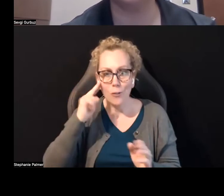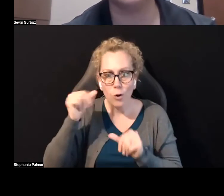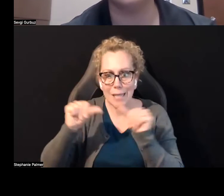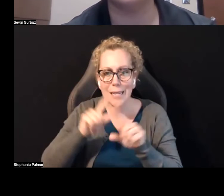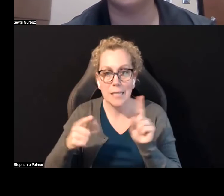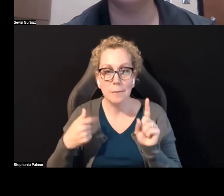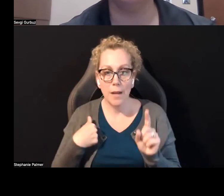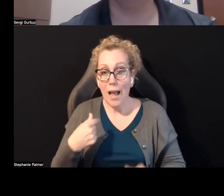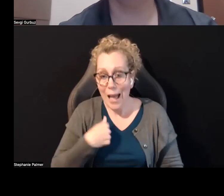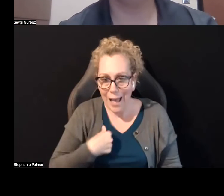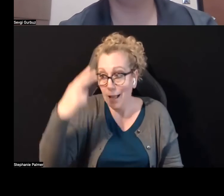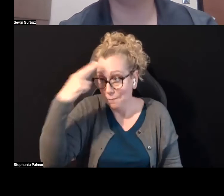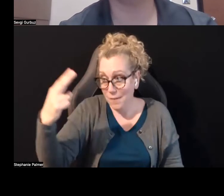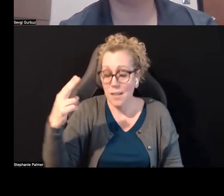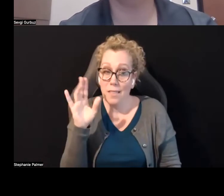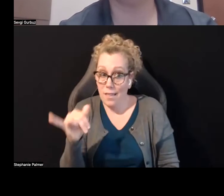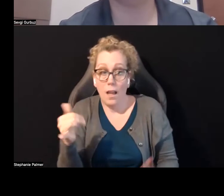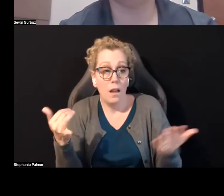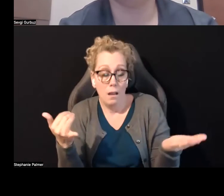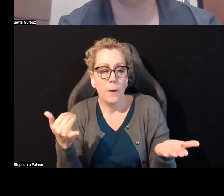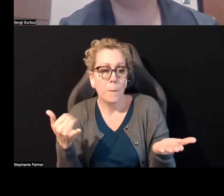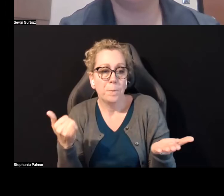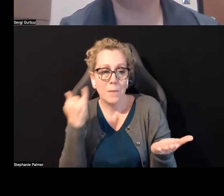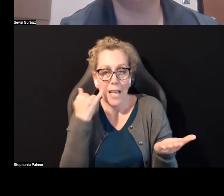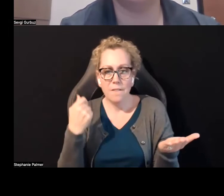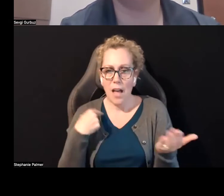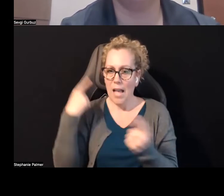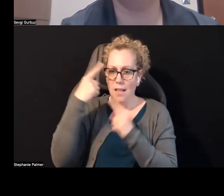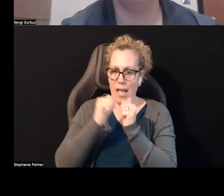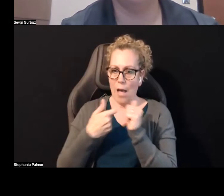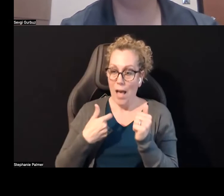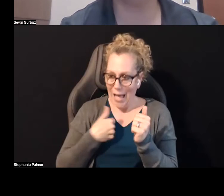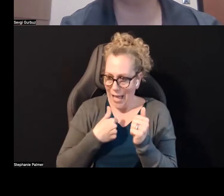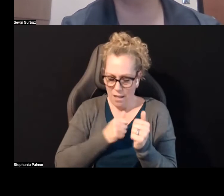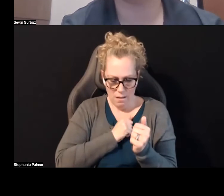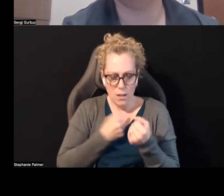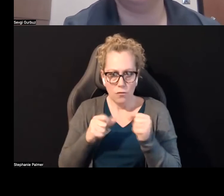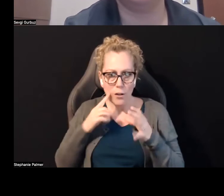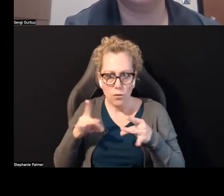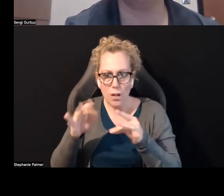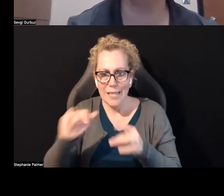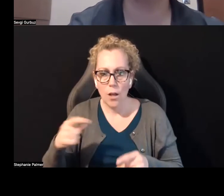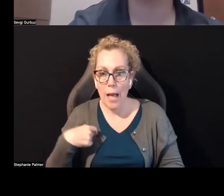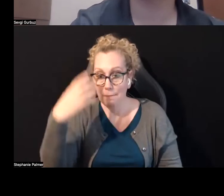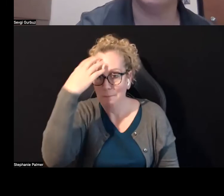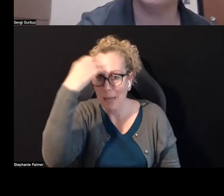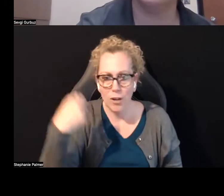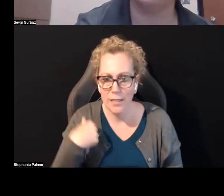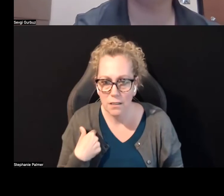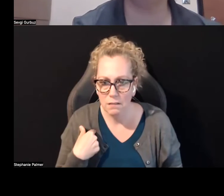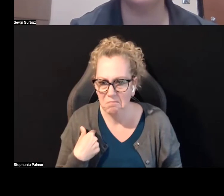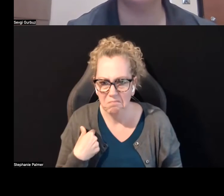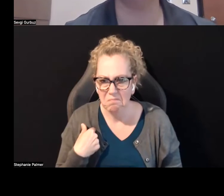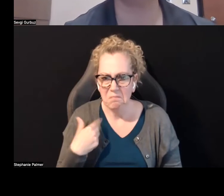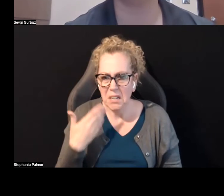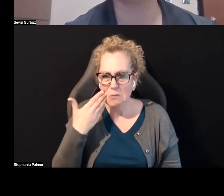we hypothesize that, just thinking about how I am trying to learn ASL, I'm memorizing it. I don't really know it.